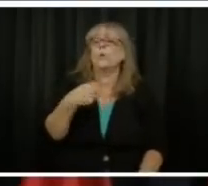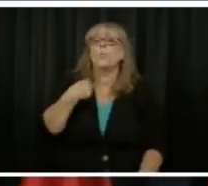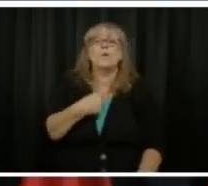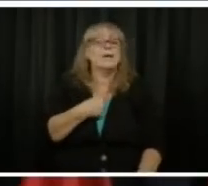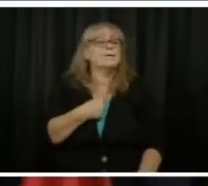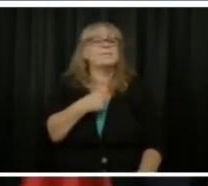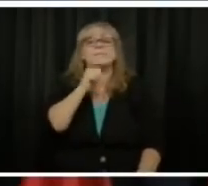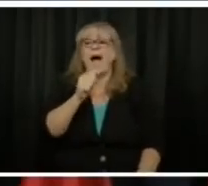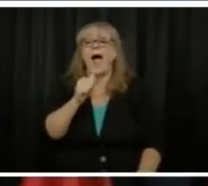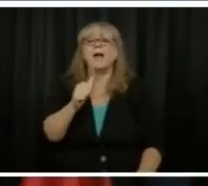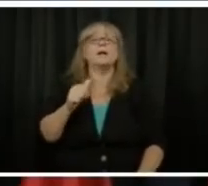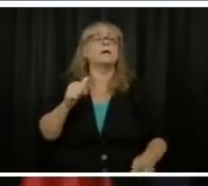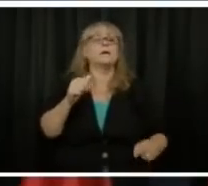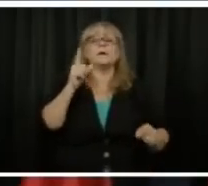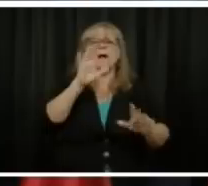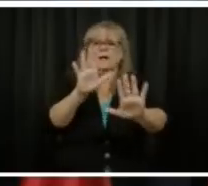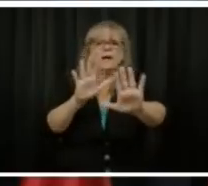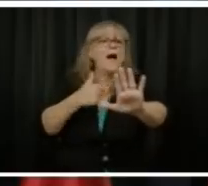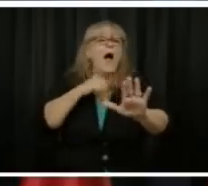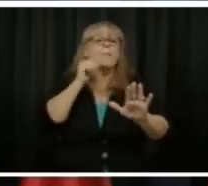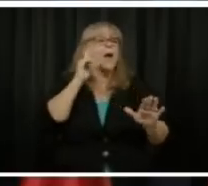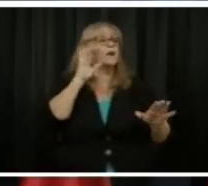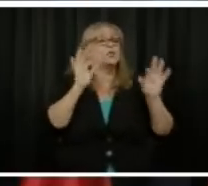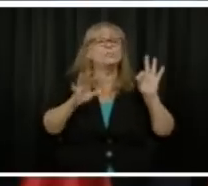social distancing because we're inebriated.